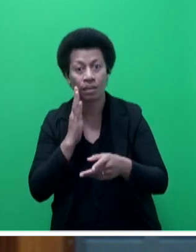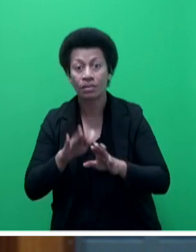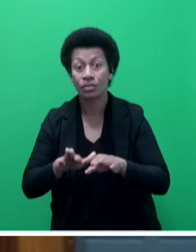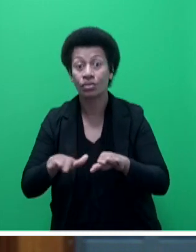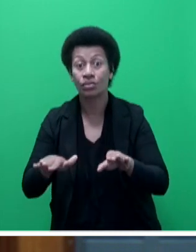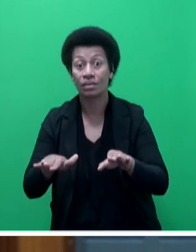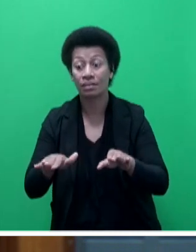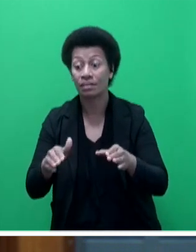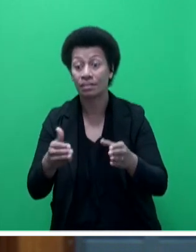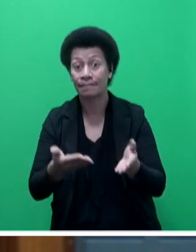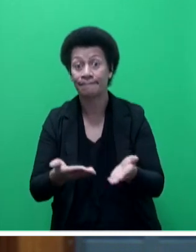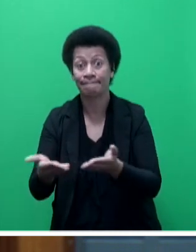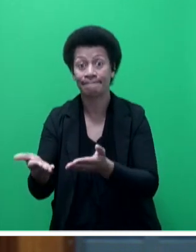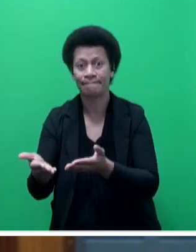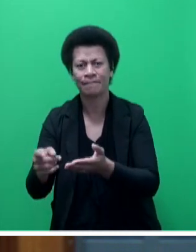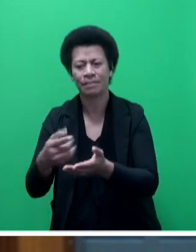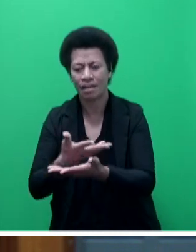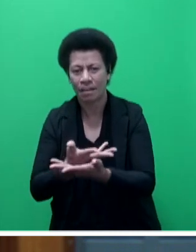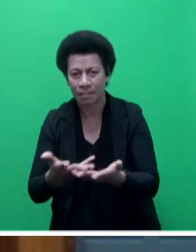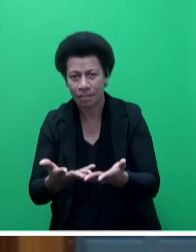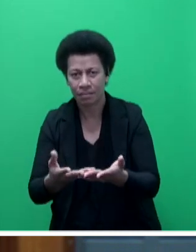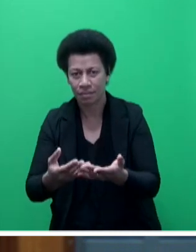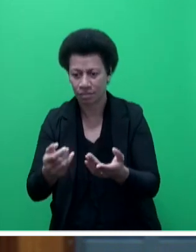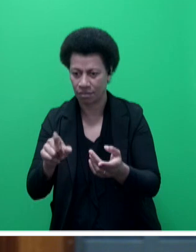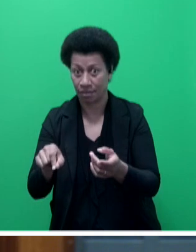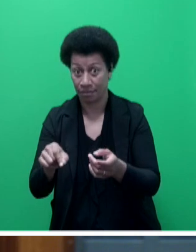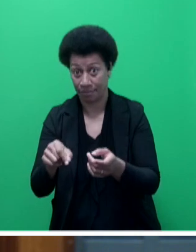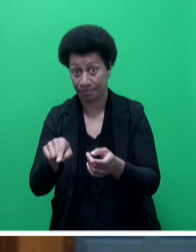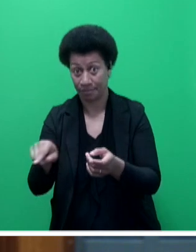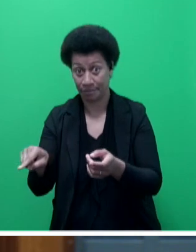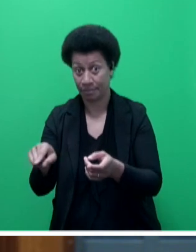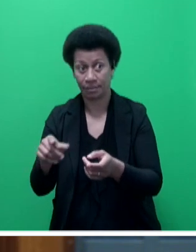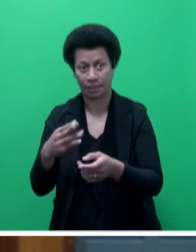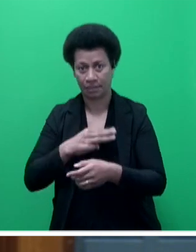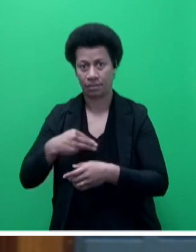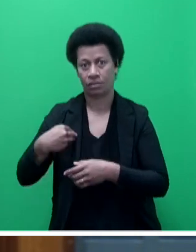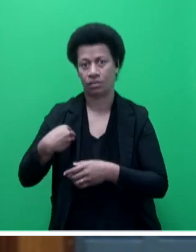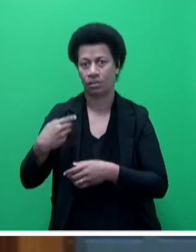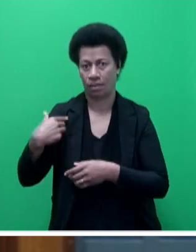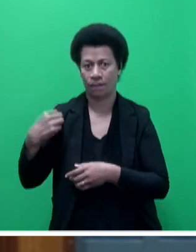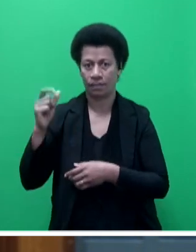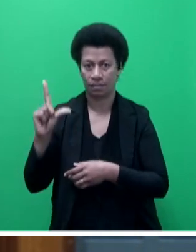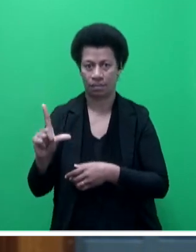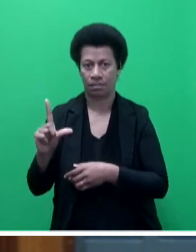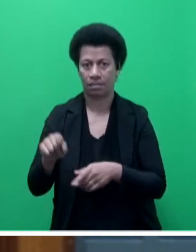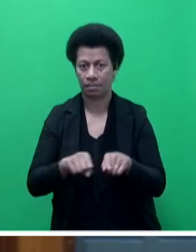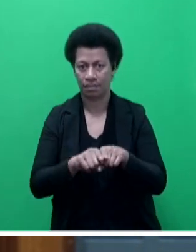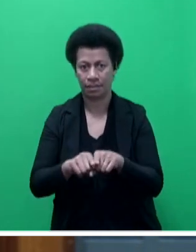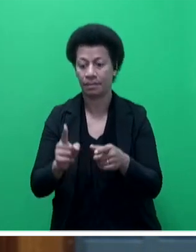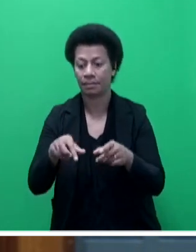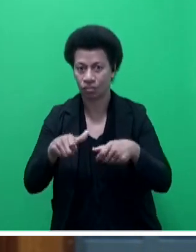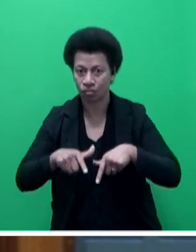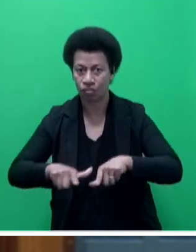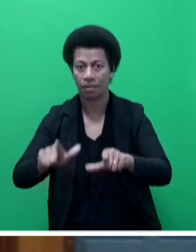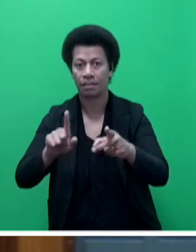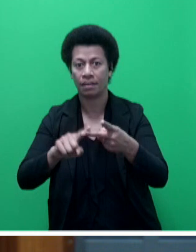being facilitated by the Ministry officials. These would include meeting expenses of travel,